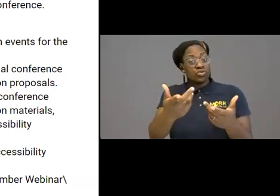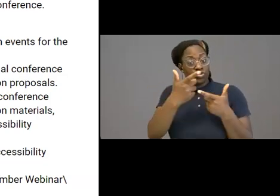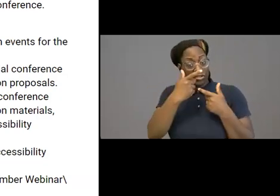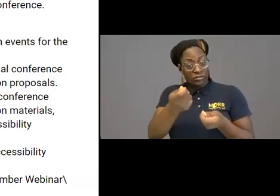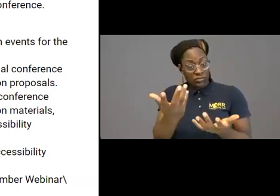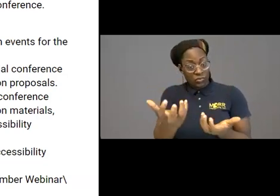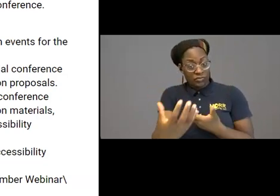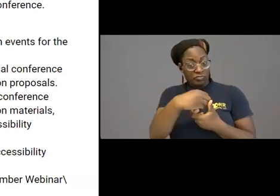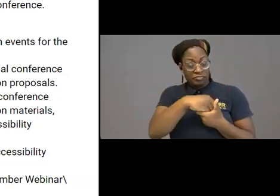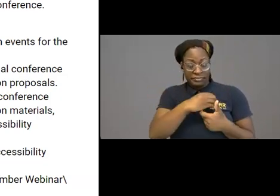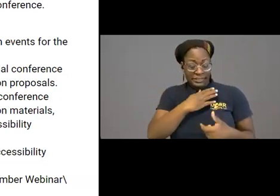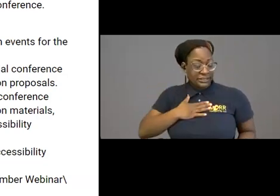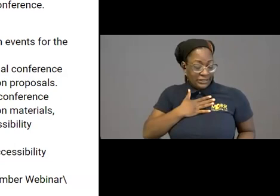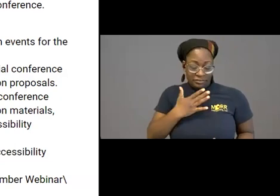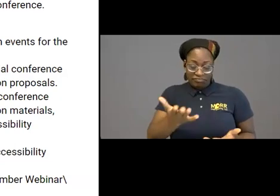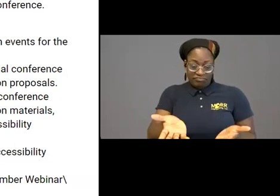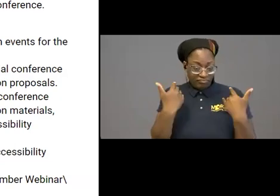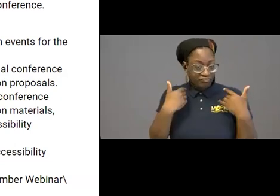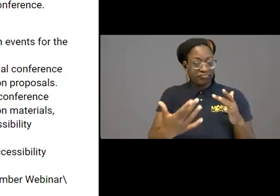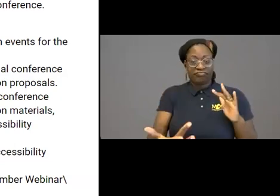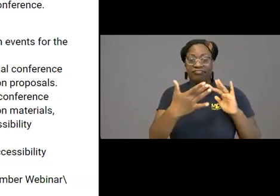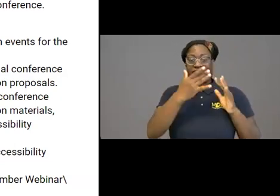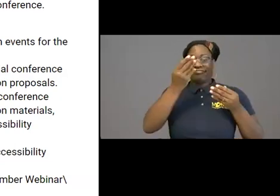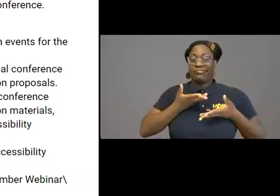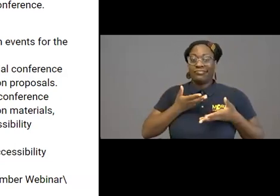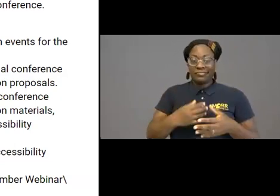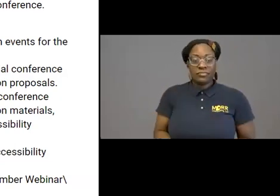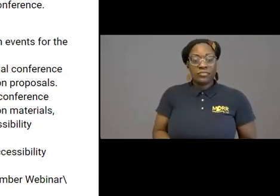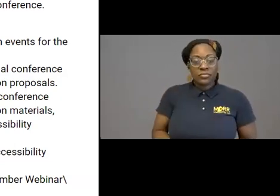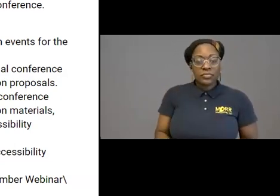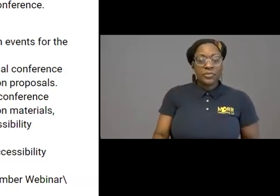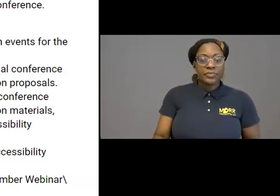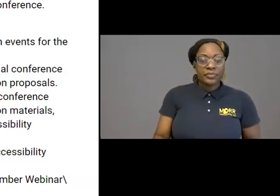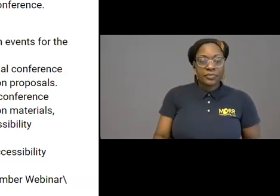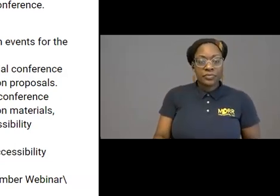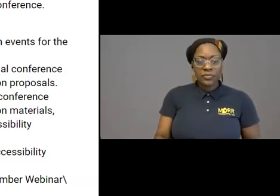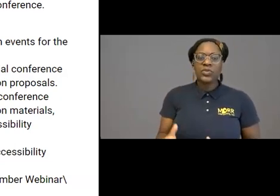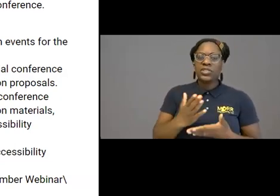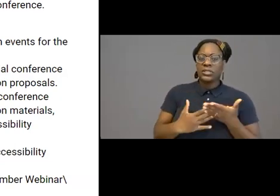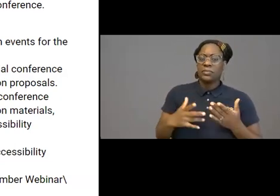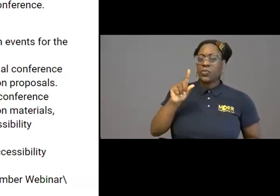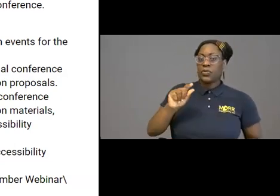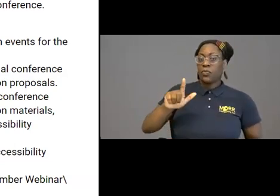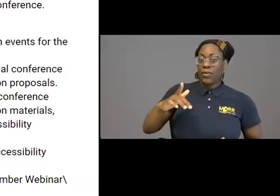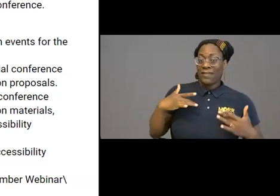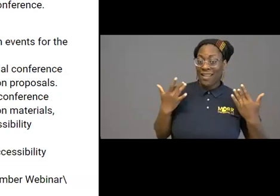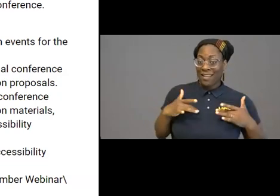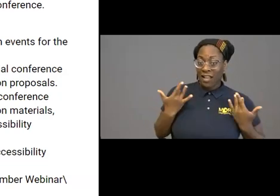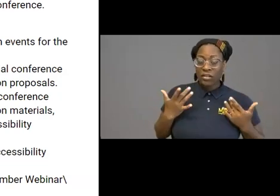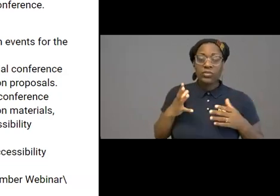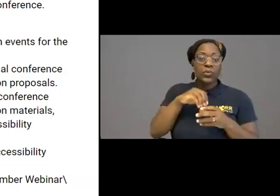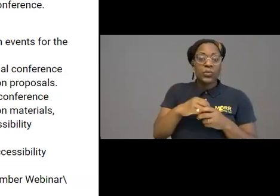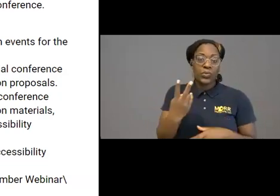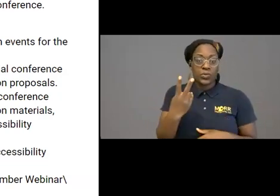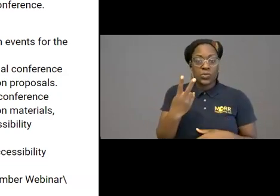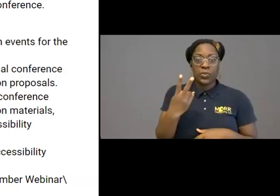center consultation events focused around the conference. So the first one in April 2021 was